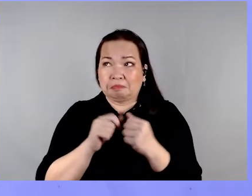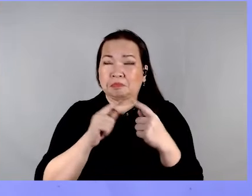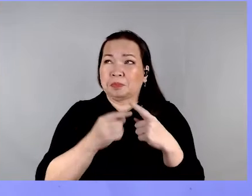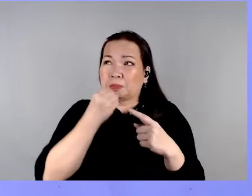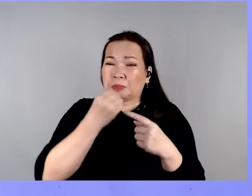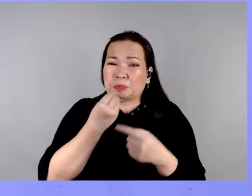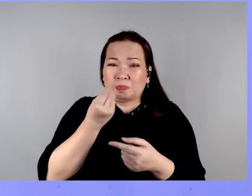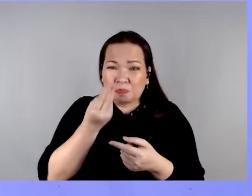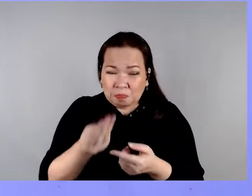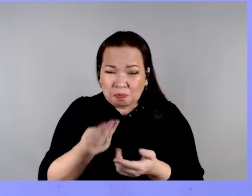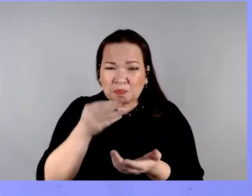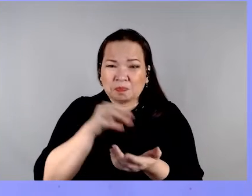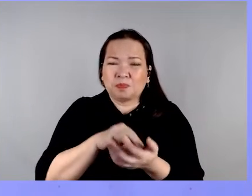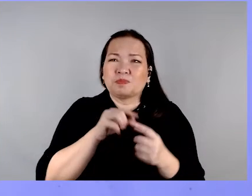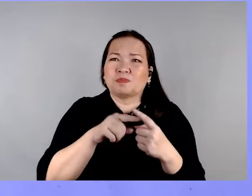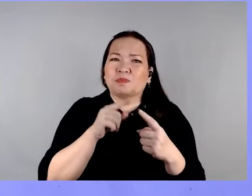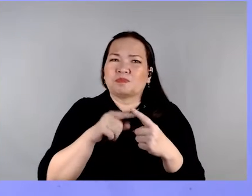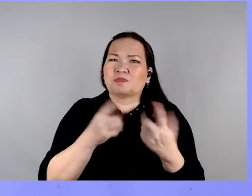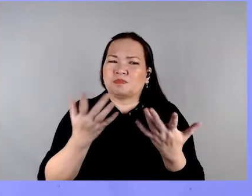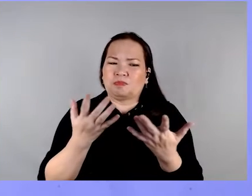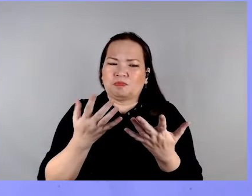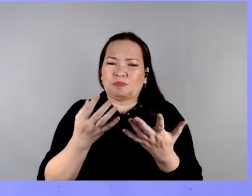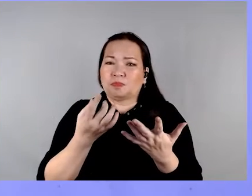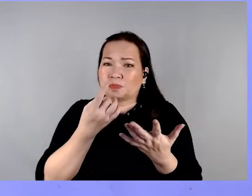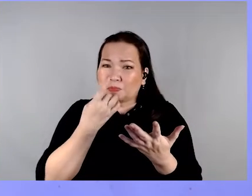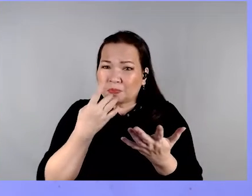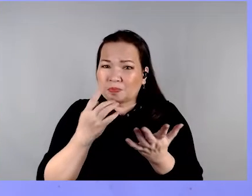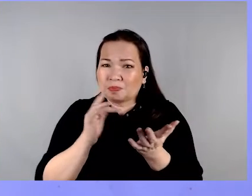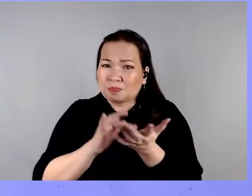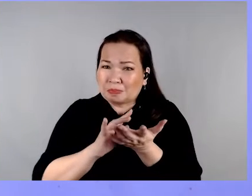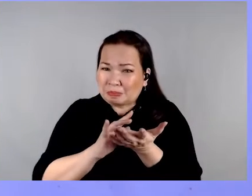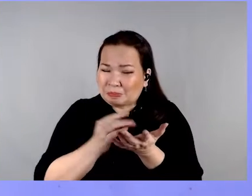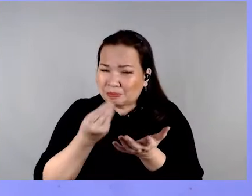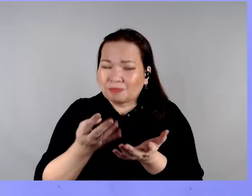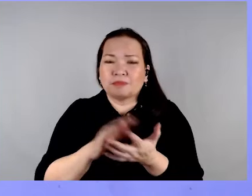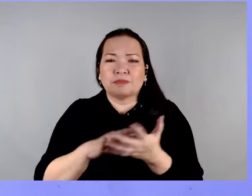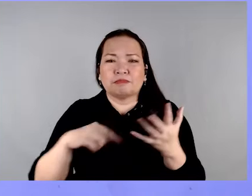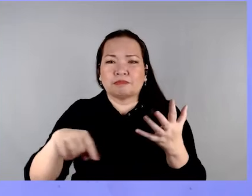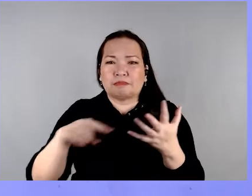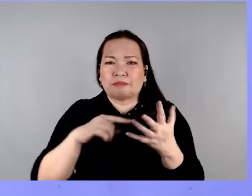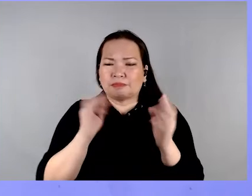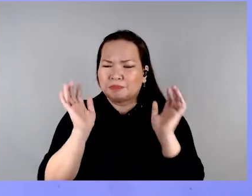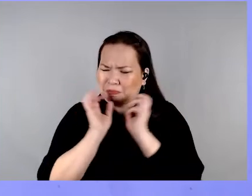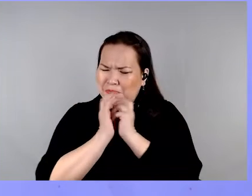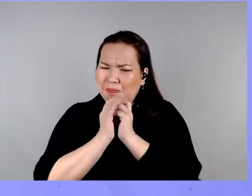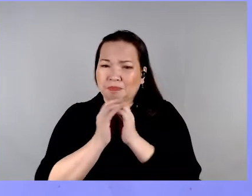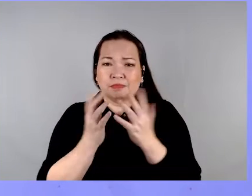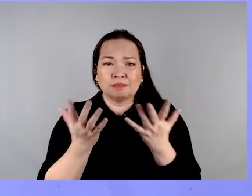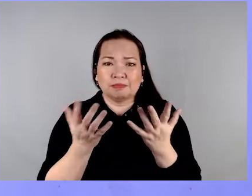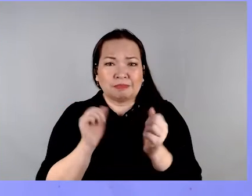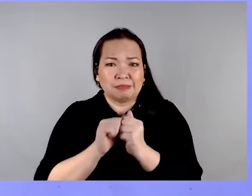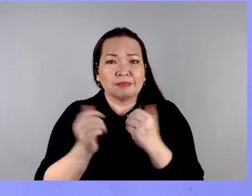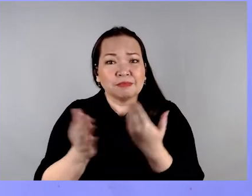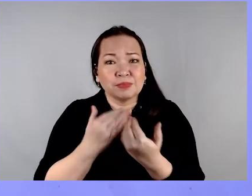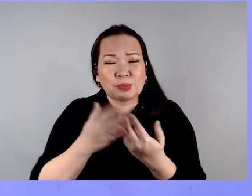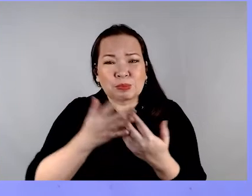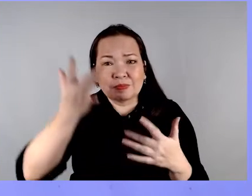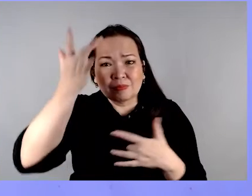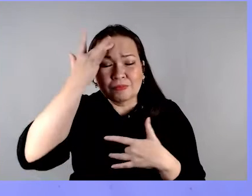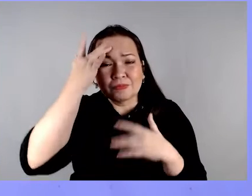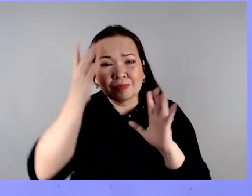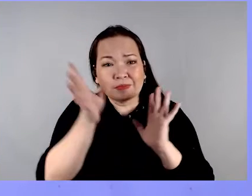meals and the congested jail's tendency to create an environment susceptible to developing diseases, and not even taking